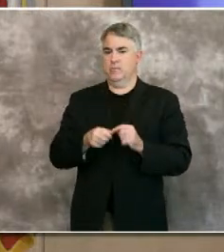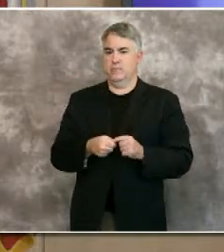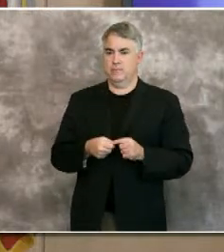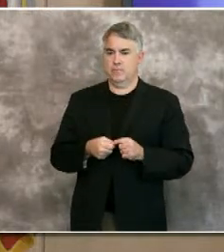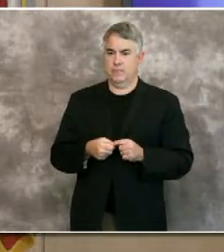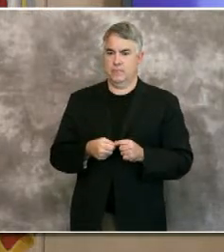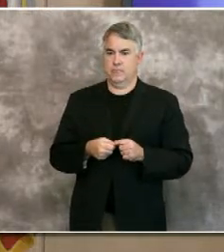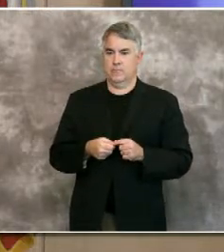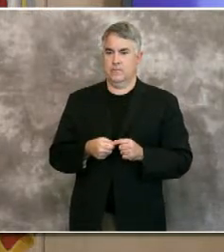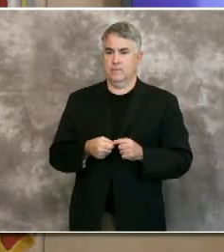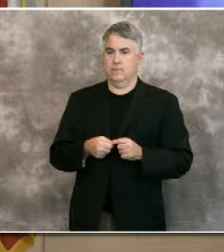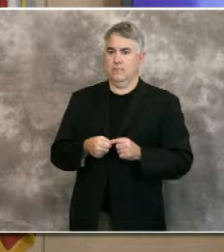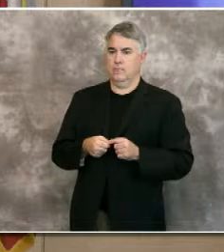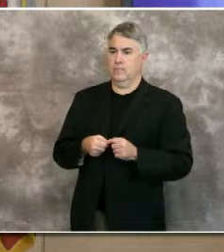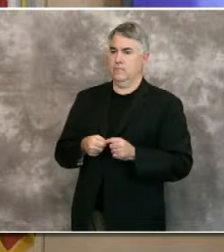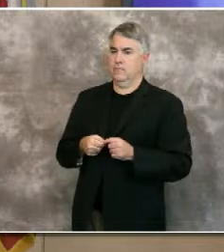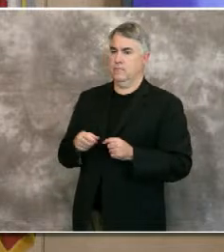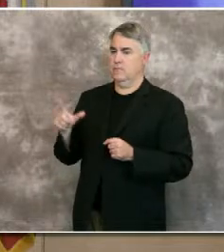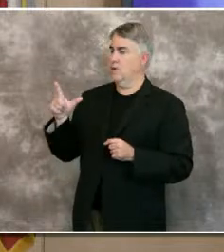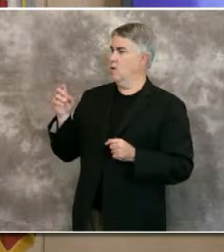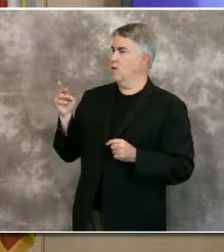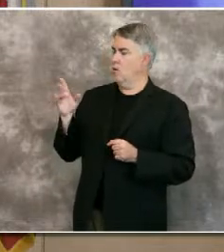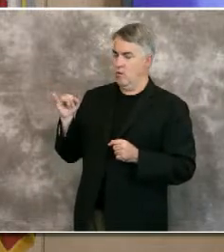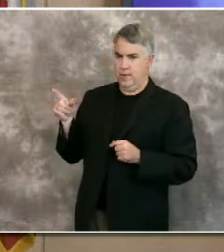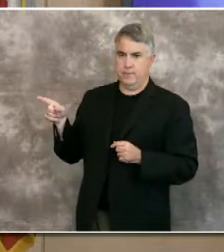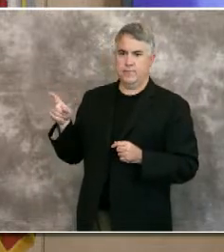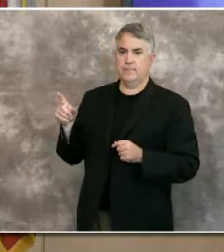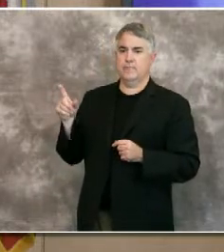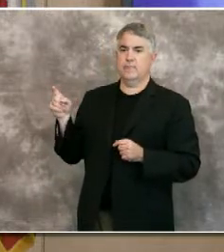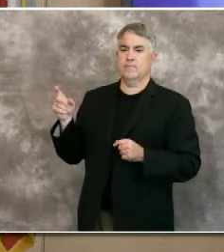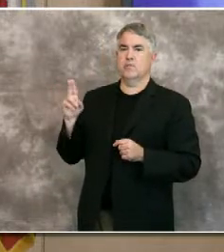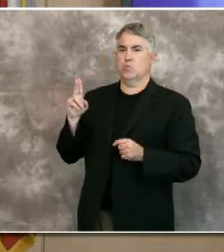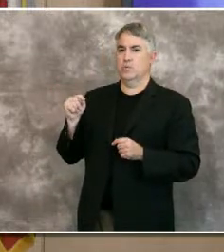Lori Weisberg with the San Diego Union Tribune. Please state your question.